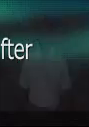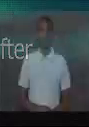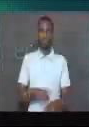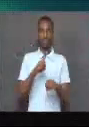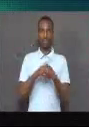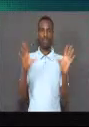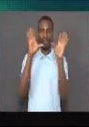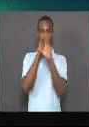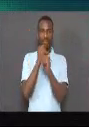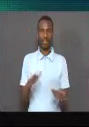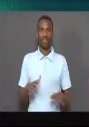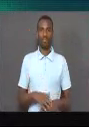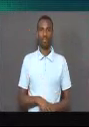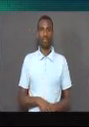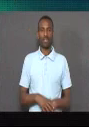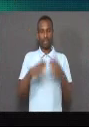Time's up.